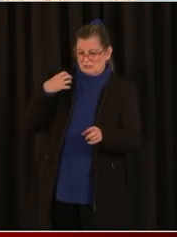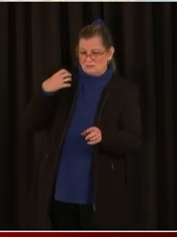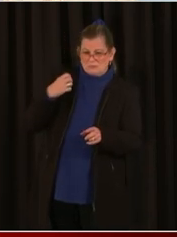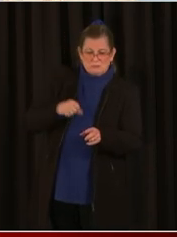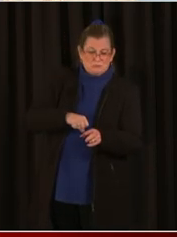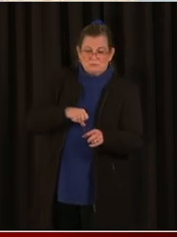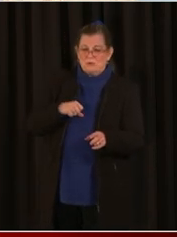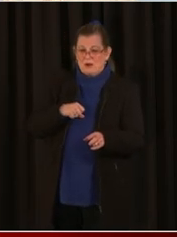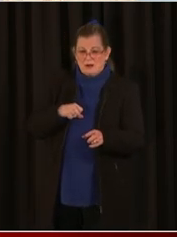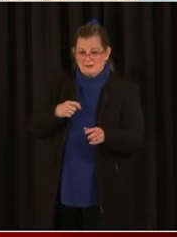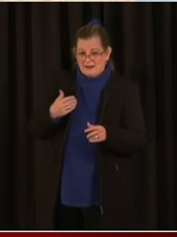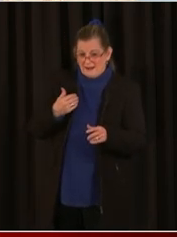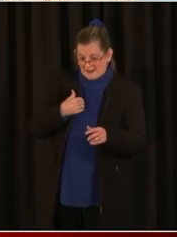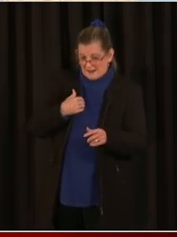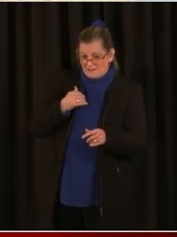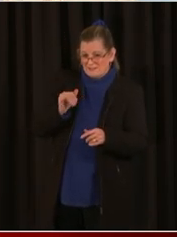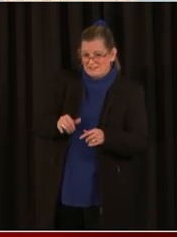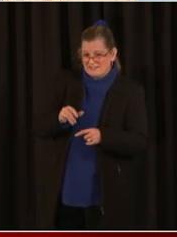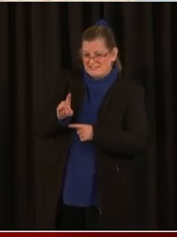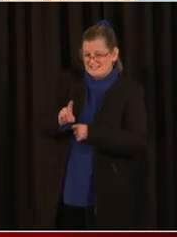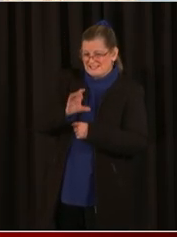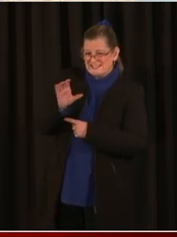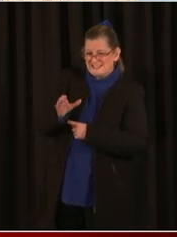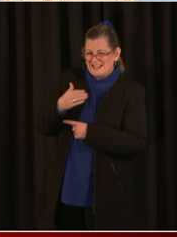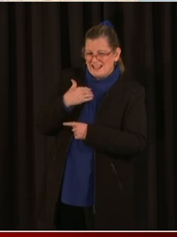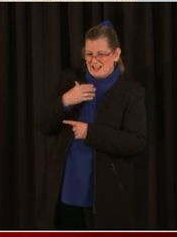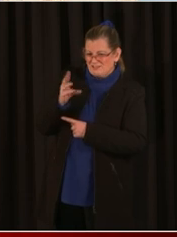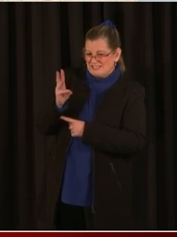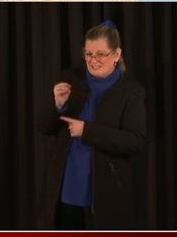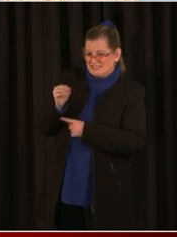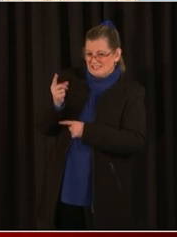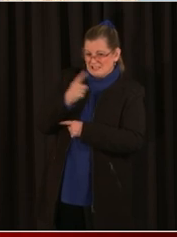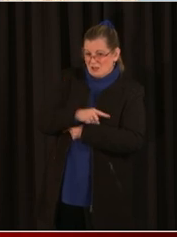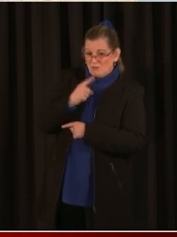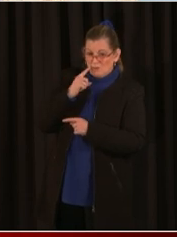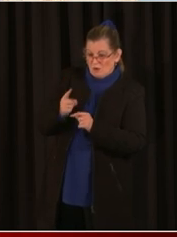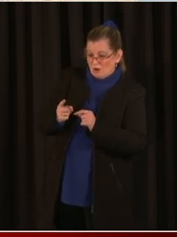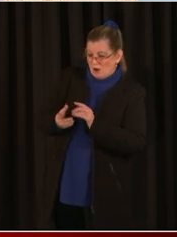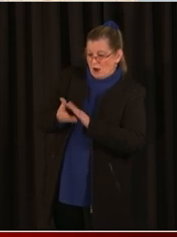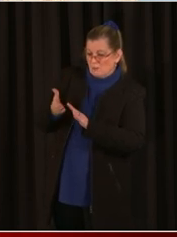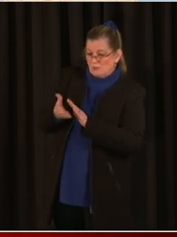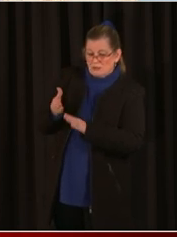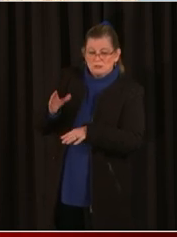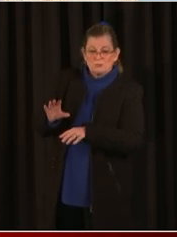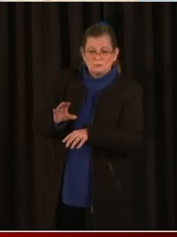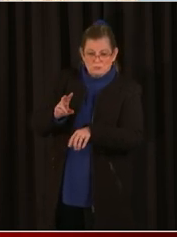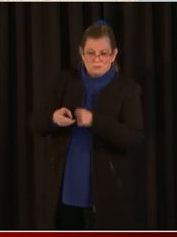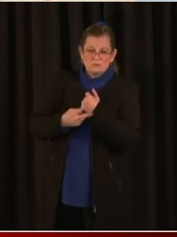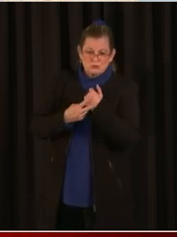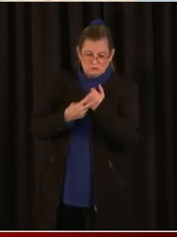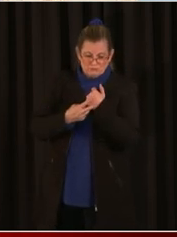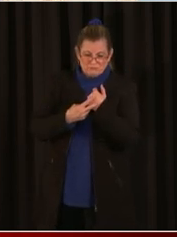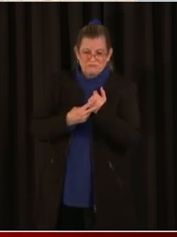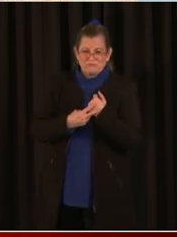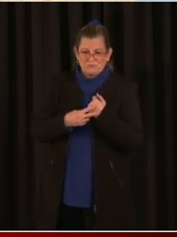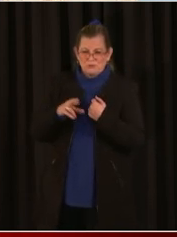proud of this, as I am. The district has 60 days of operating reserves. Our pension and